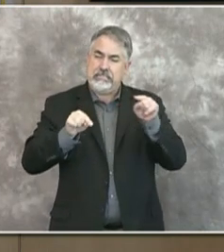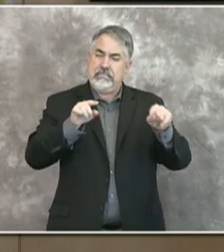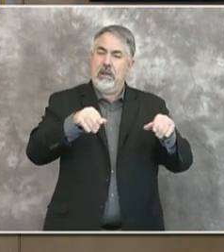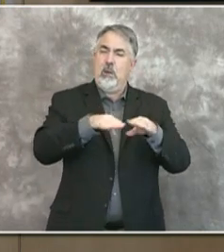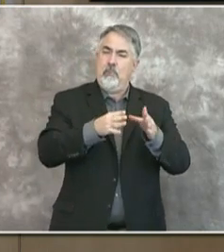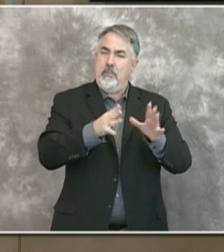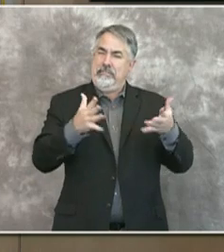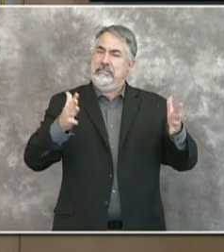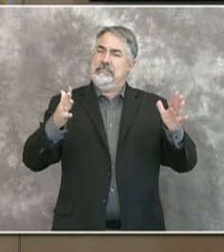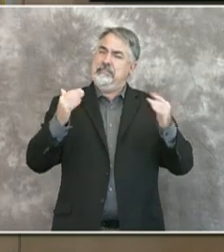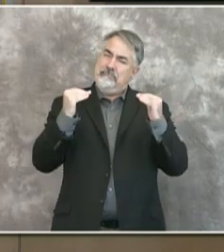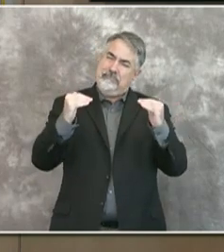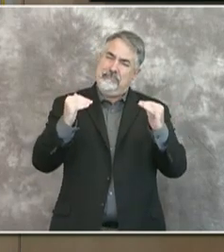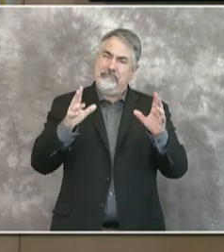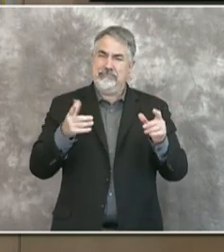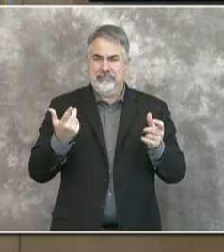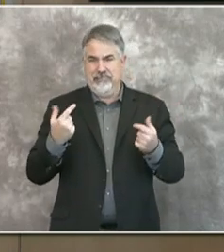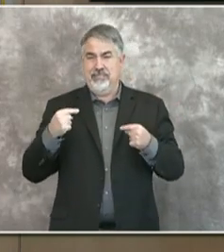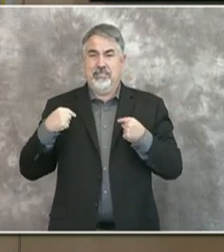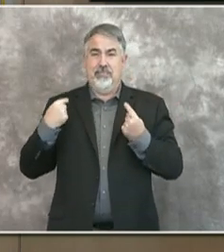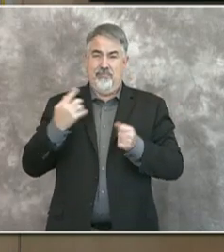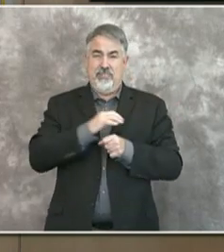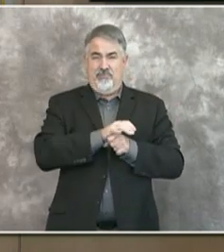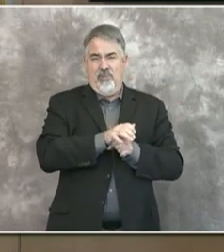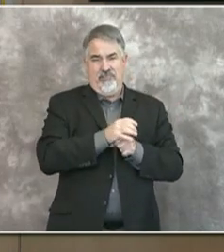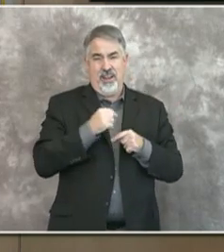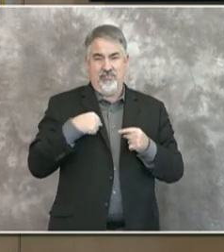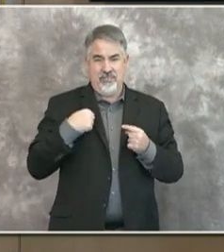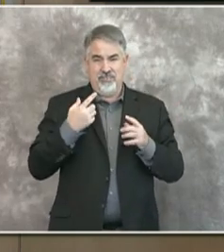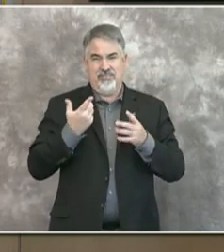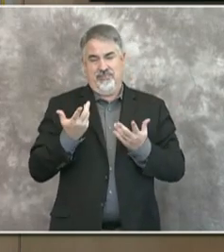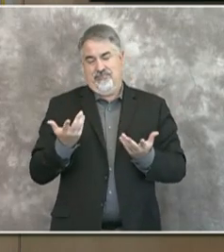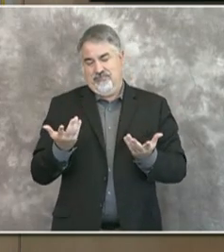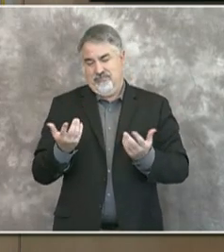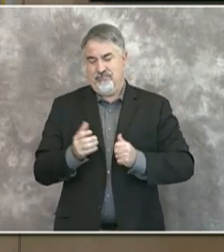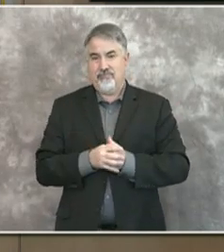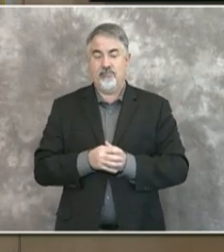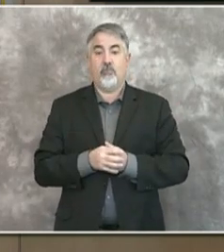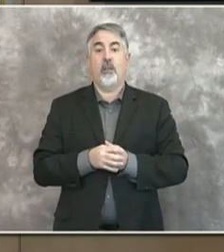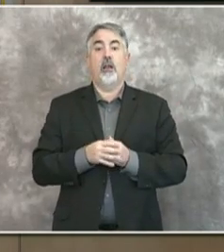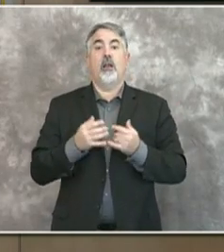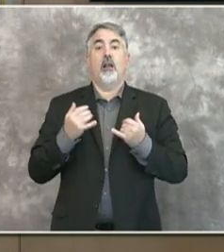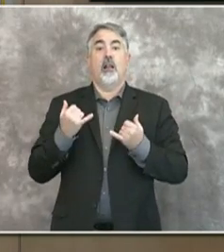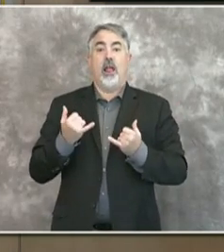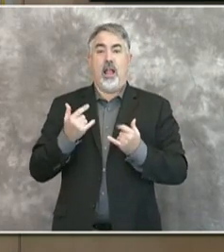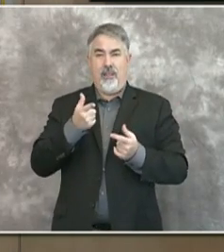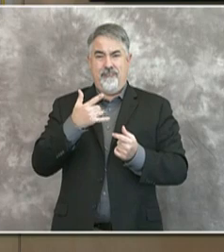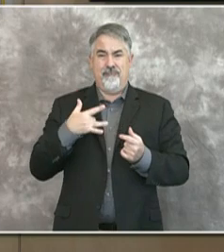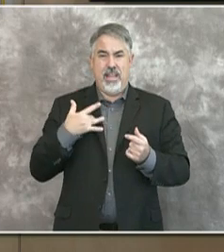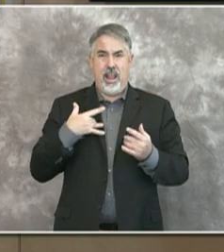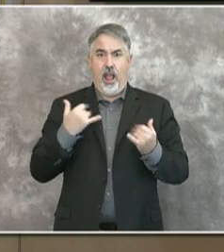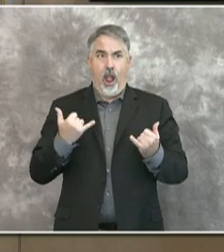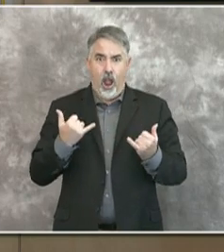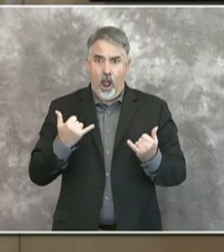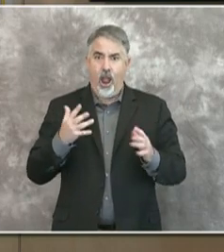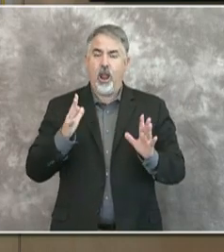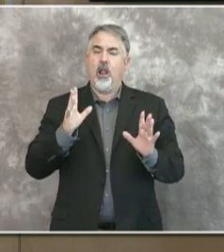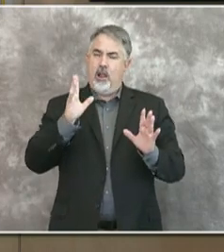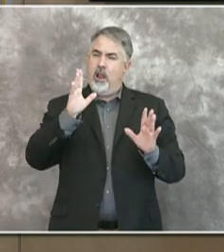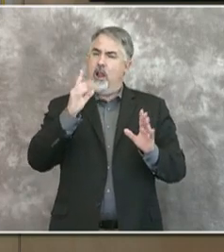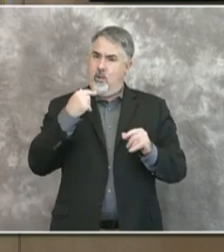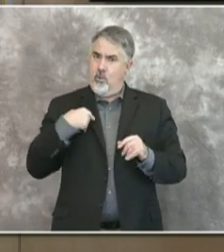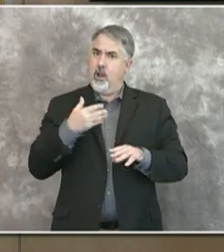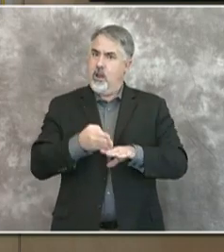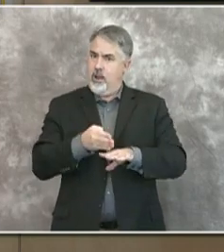the duration of the coronavirus pandemic. And it may not feel like it in the moment, but we have come considerably